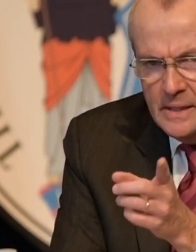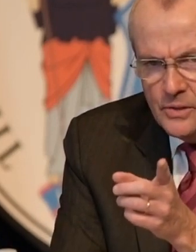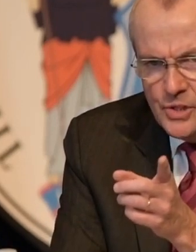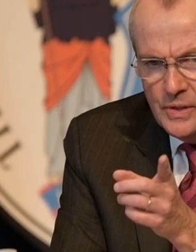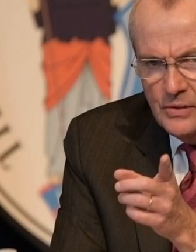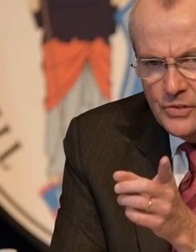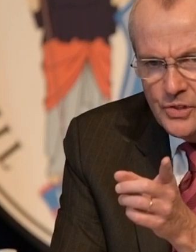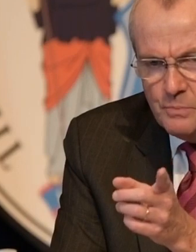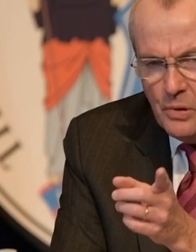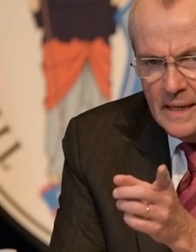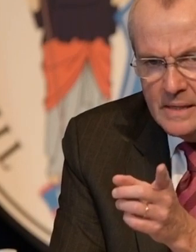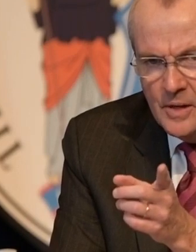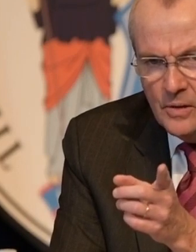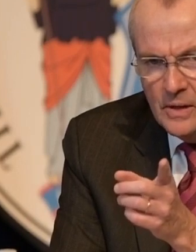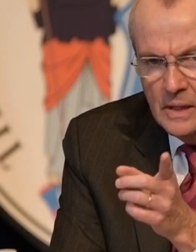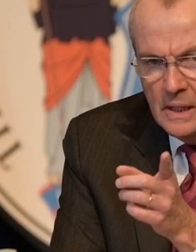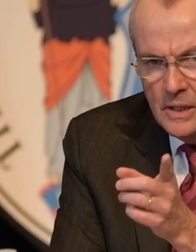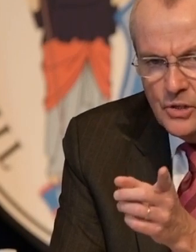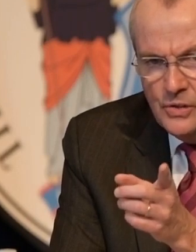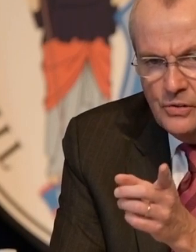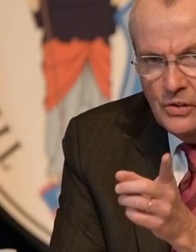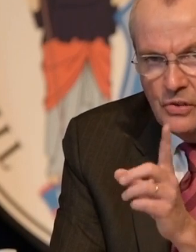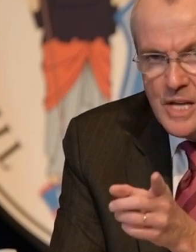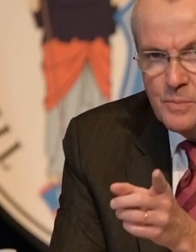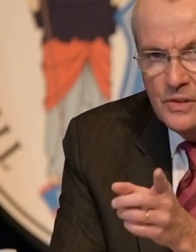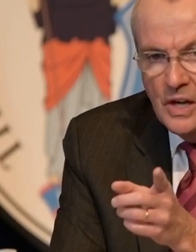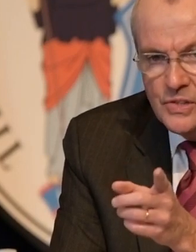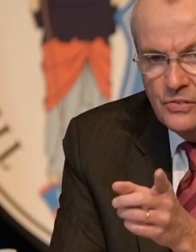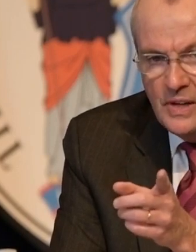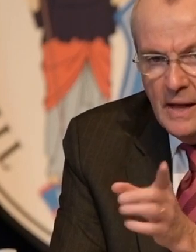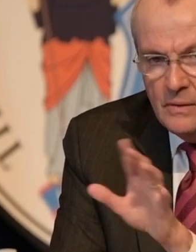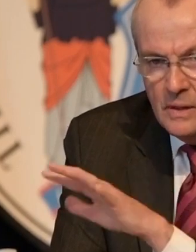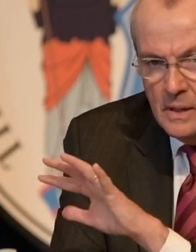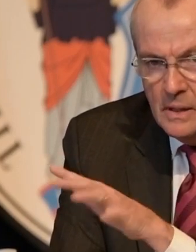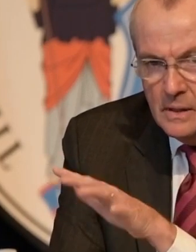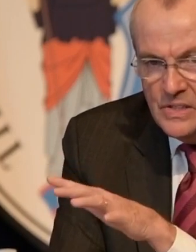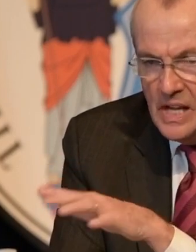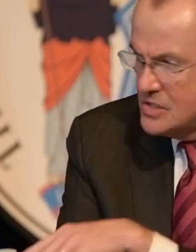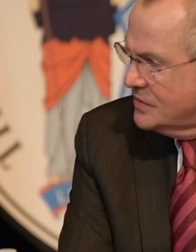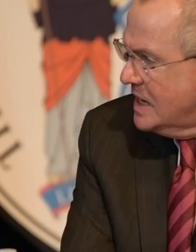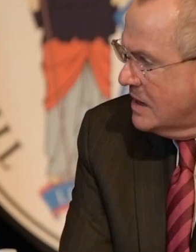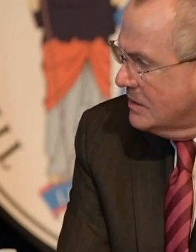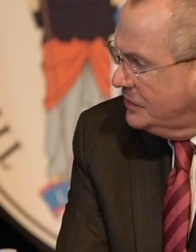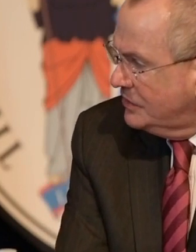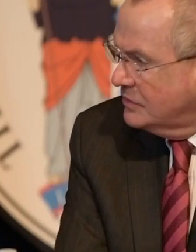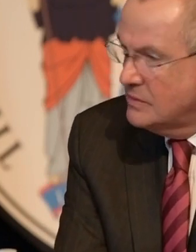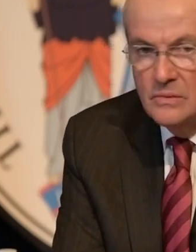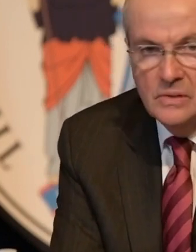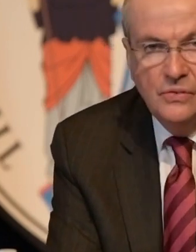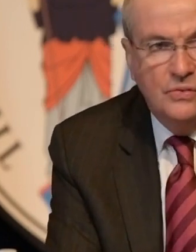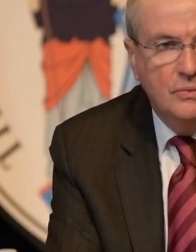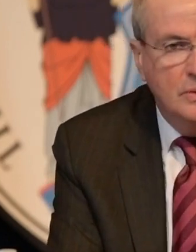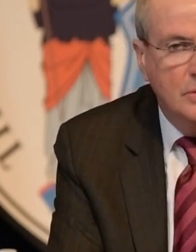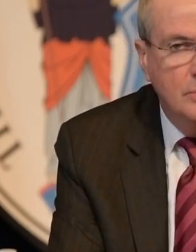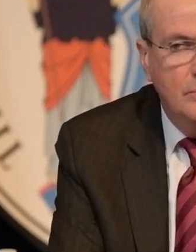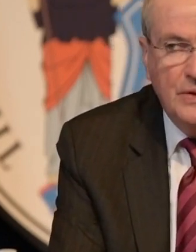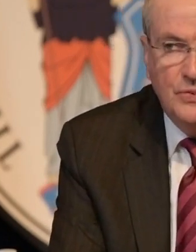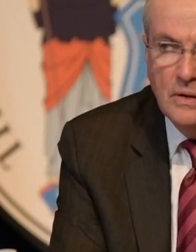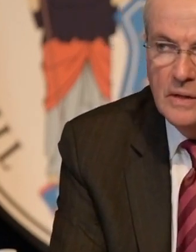reality here, Judy, as she pointed out to me earlier, good news is hospitalizations down, intensive care is a